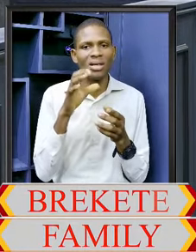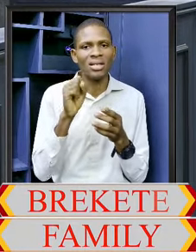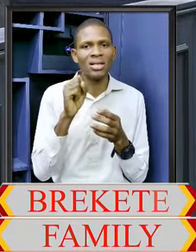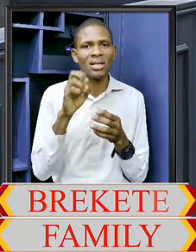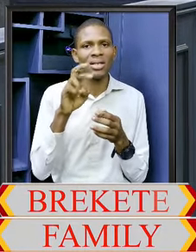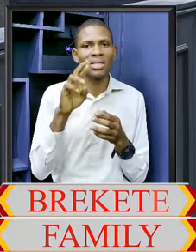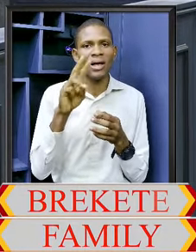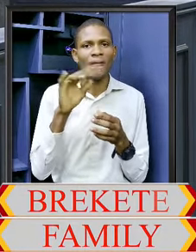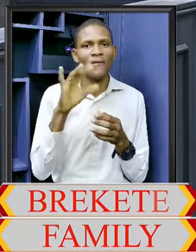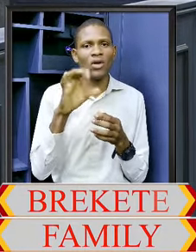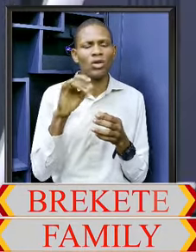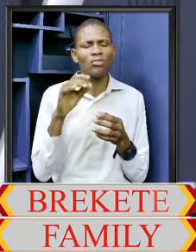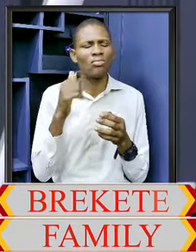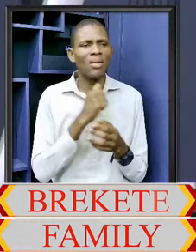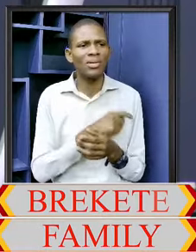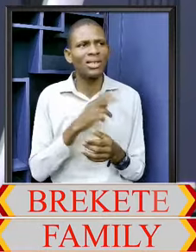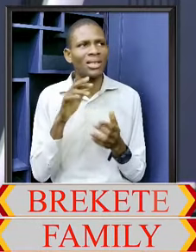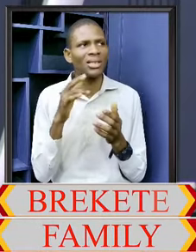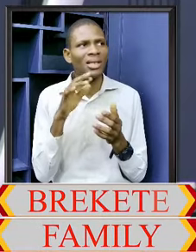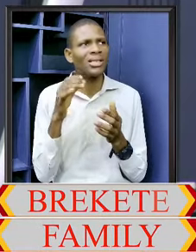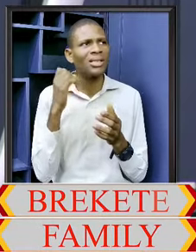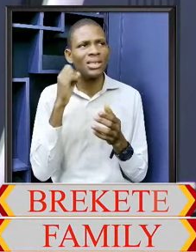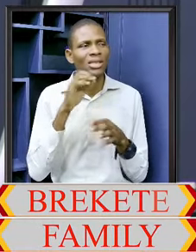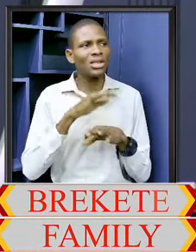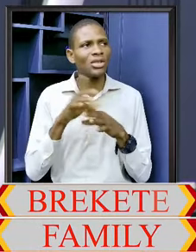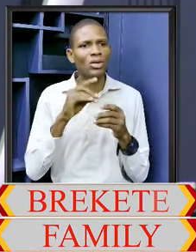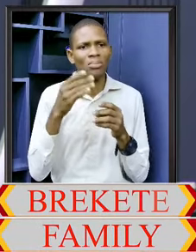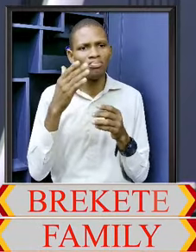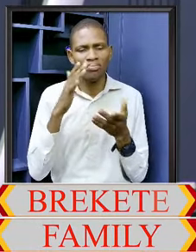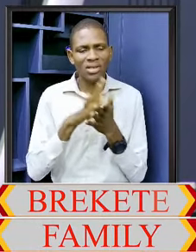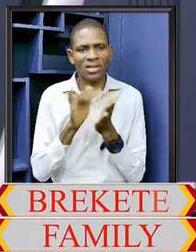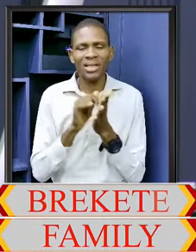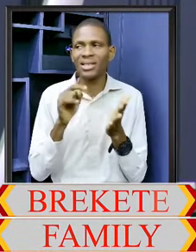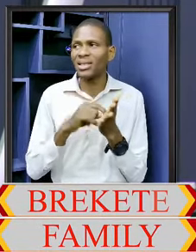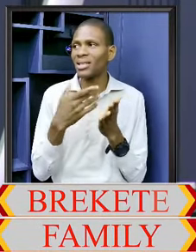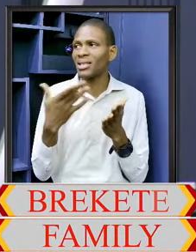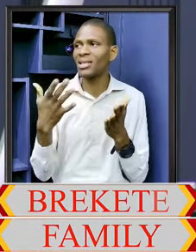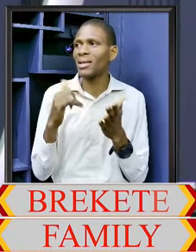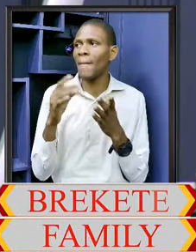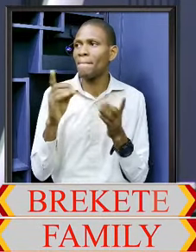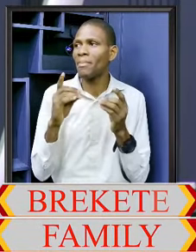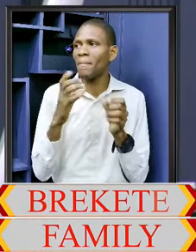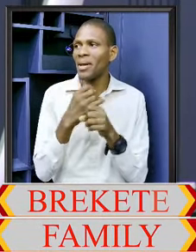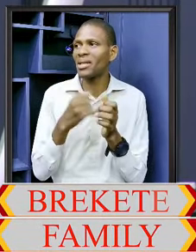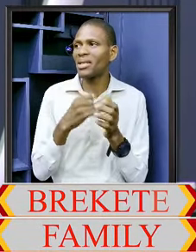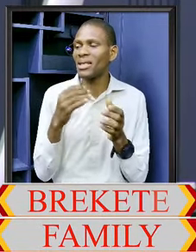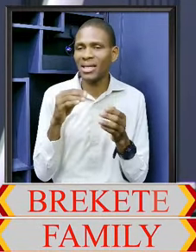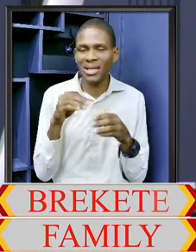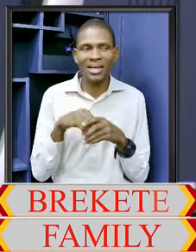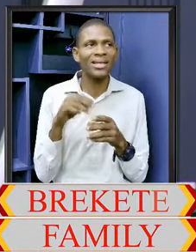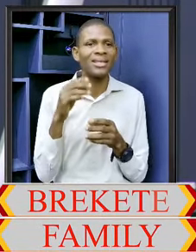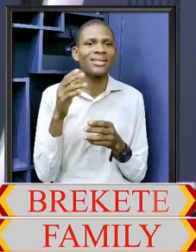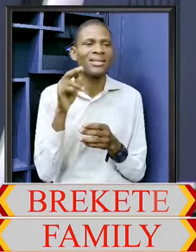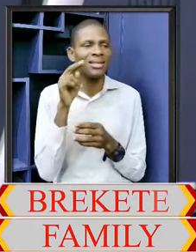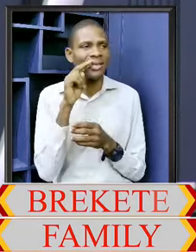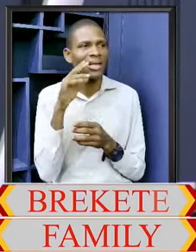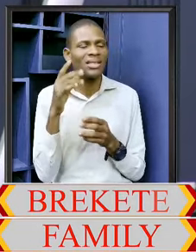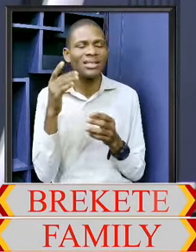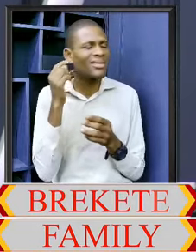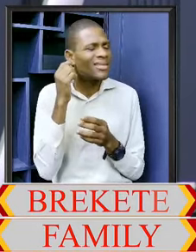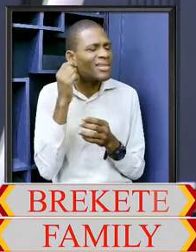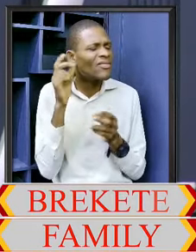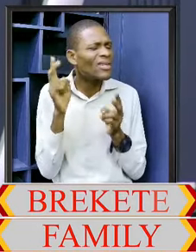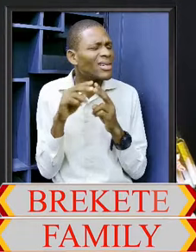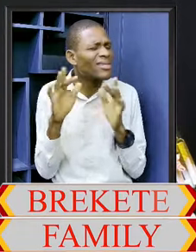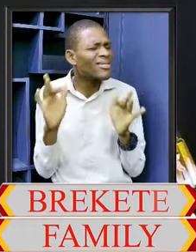how she'd appreciate them, say she no believe say this thing they make them in Nigeria. The earrings, very light, very beautiful.